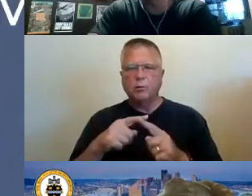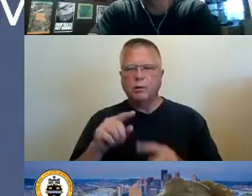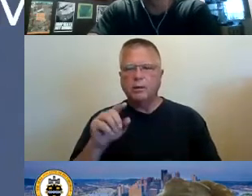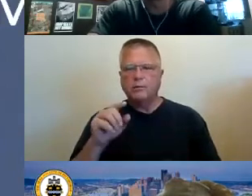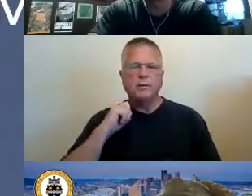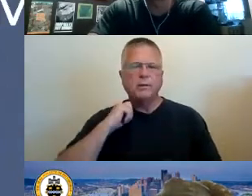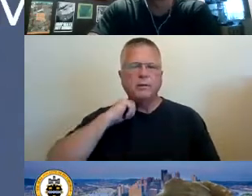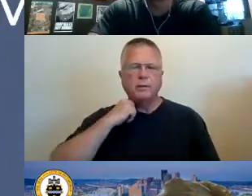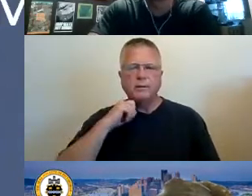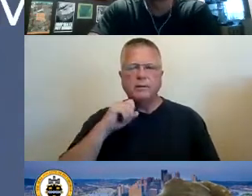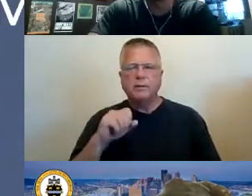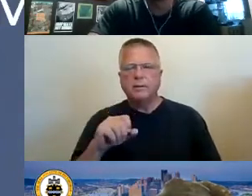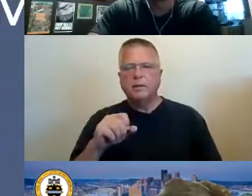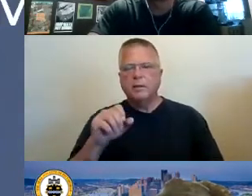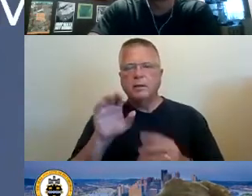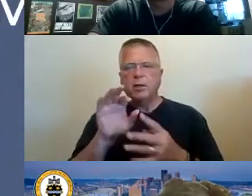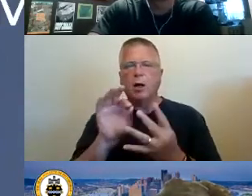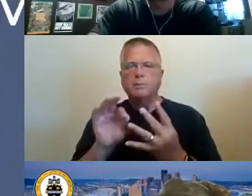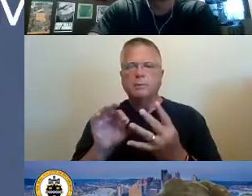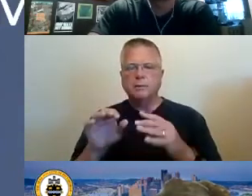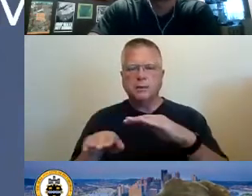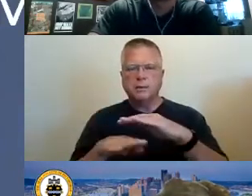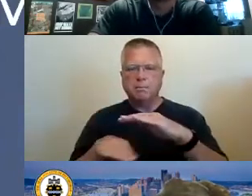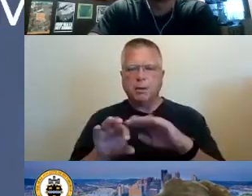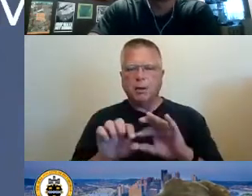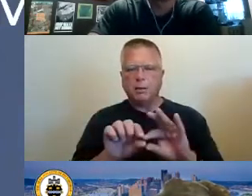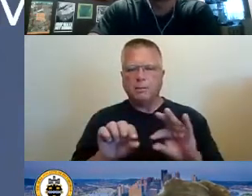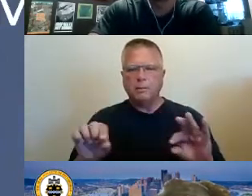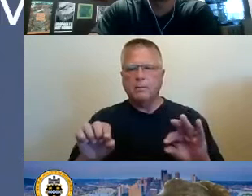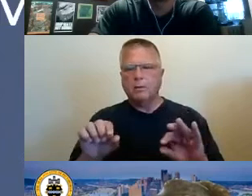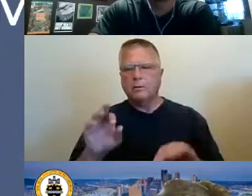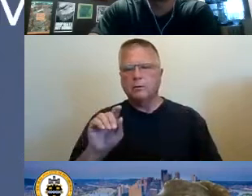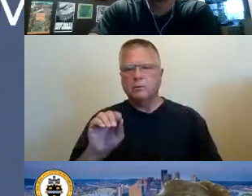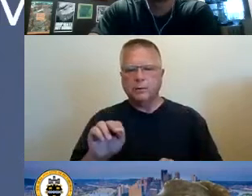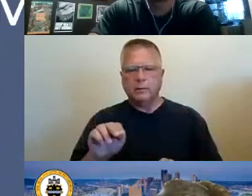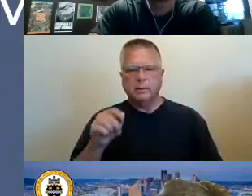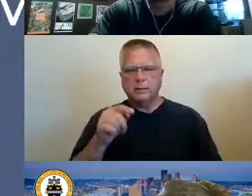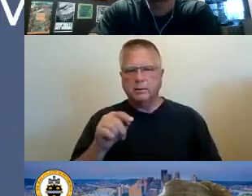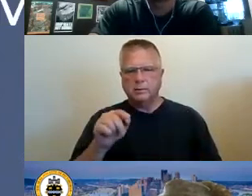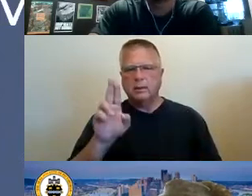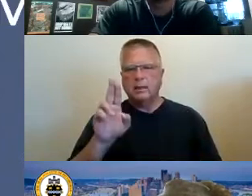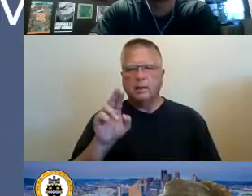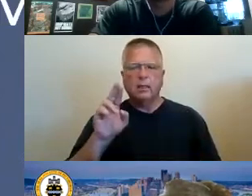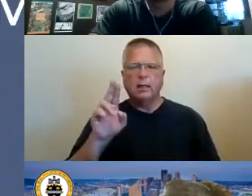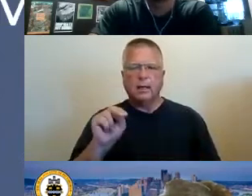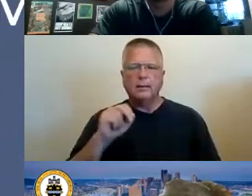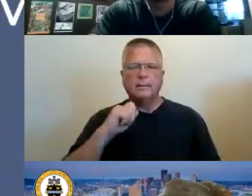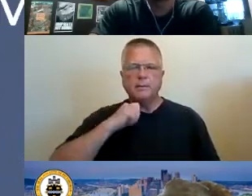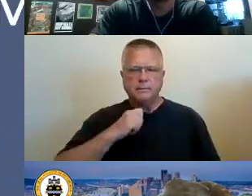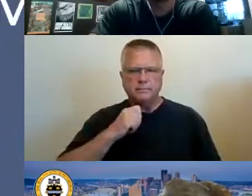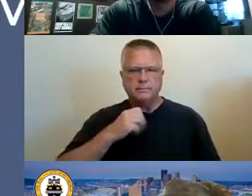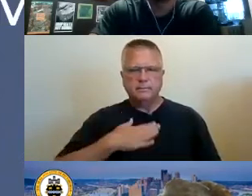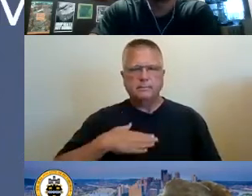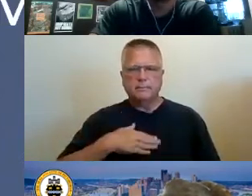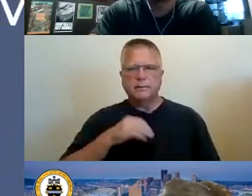the options you'll find at the bottom of your screen. So there's like the mute option. Please remain muted while the presentation is taking